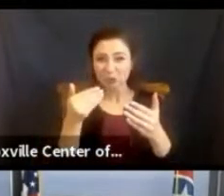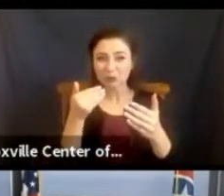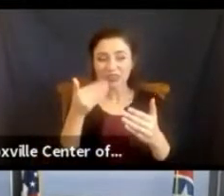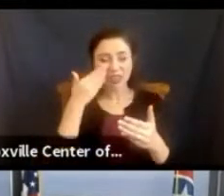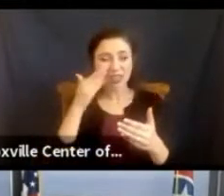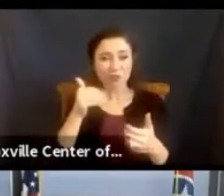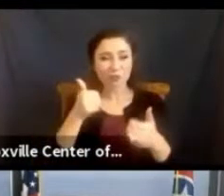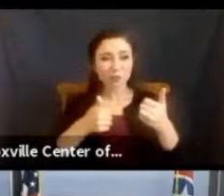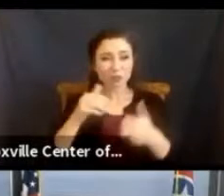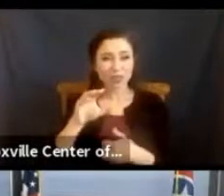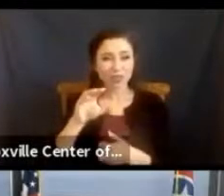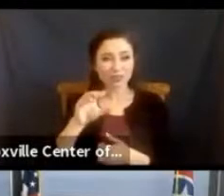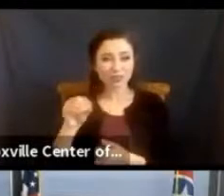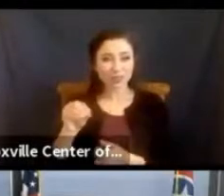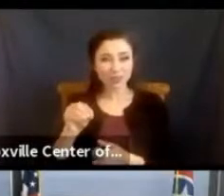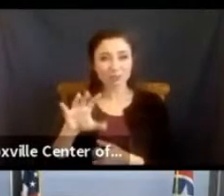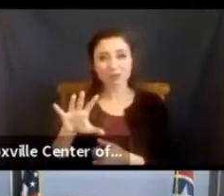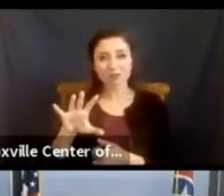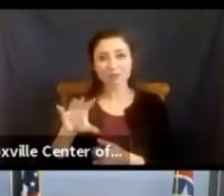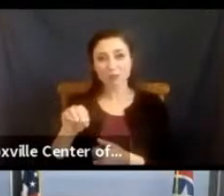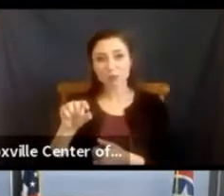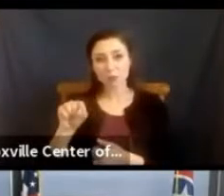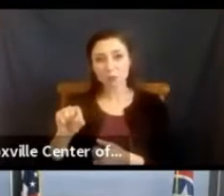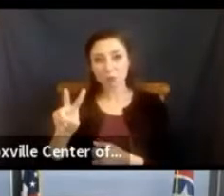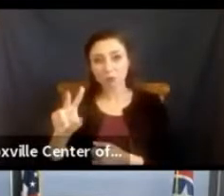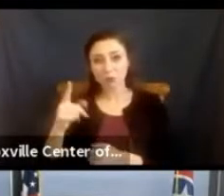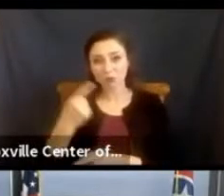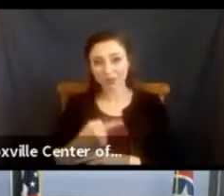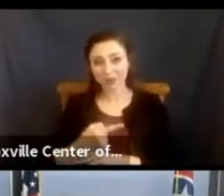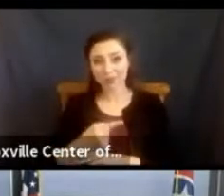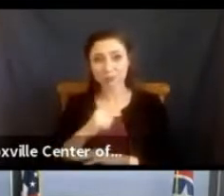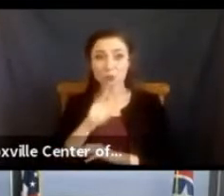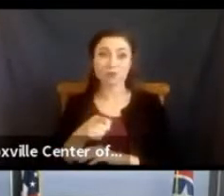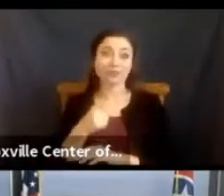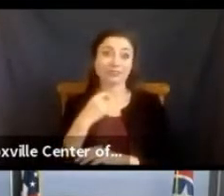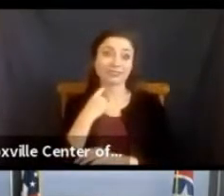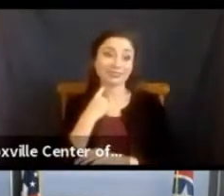county it is, but is 50.2 days. So we are